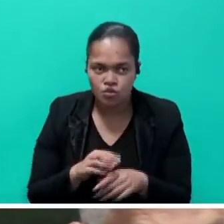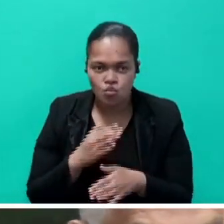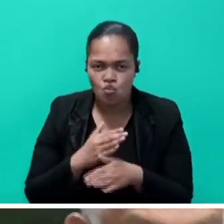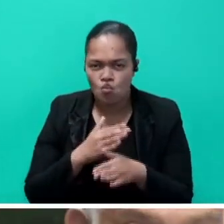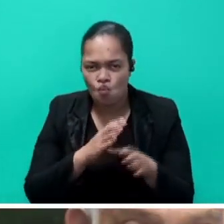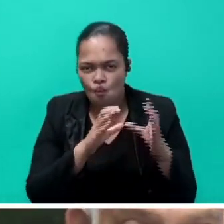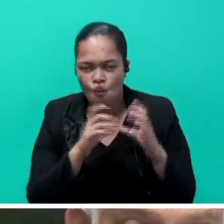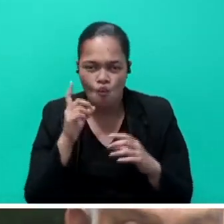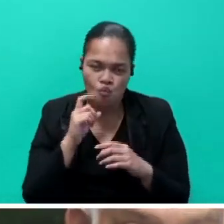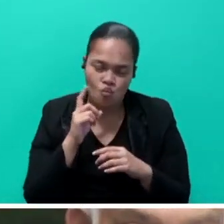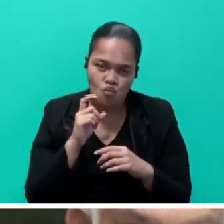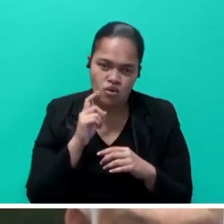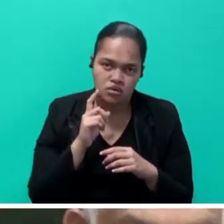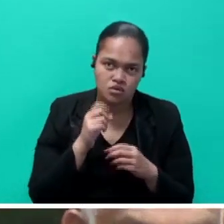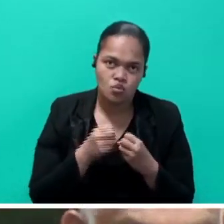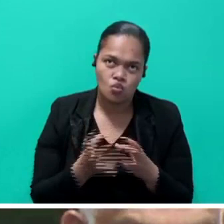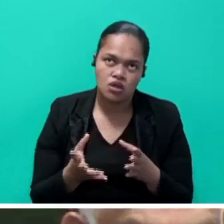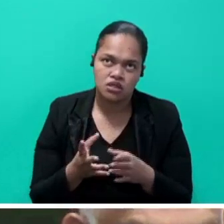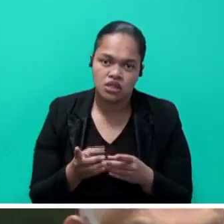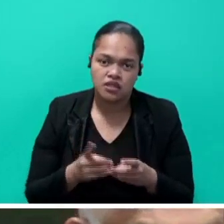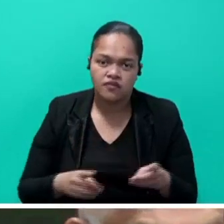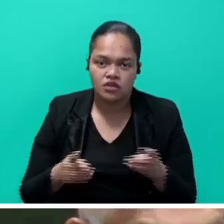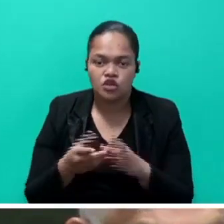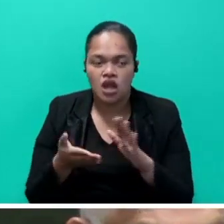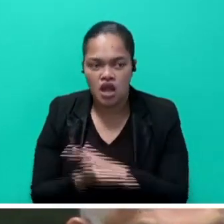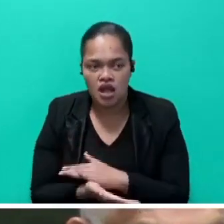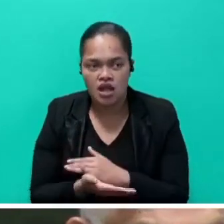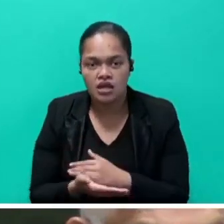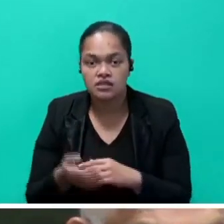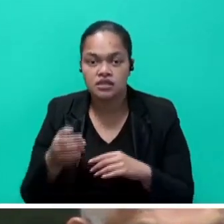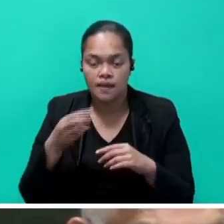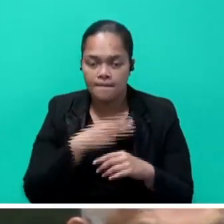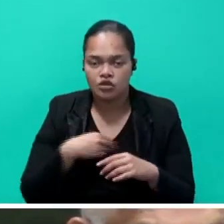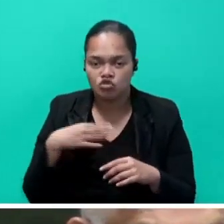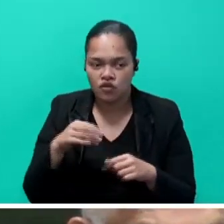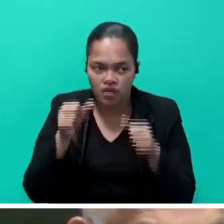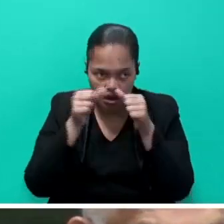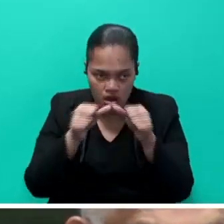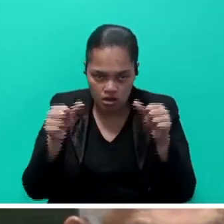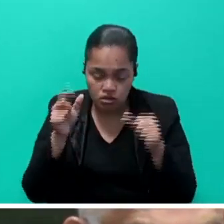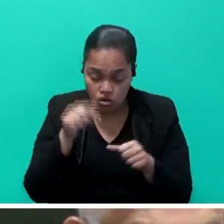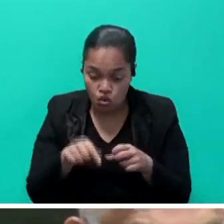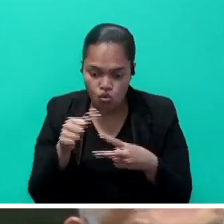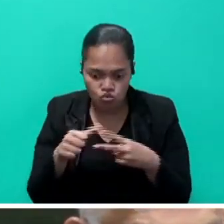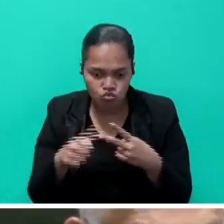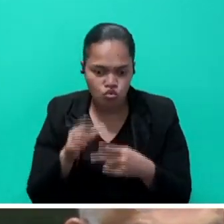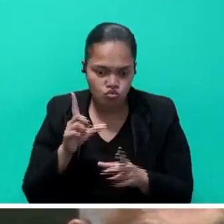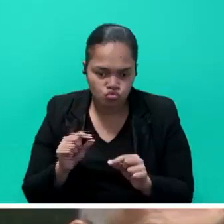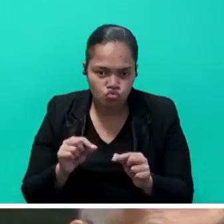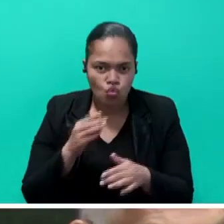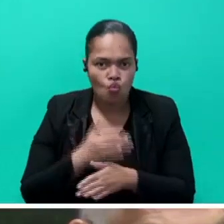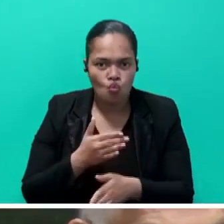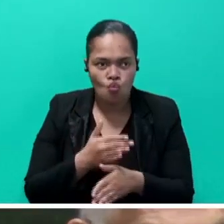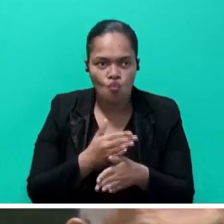the Waterways Division under the Ministry of Agriculture. This will also outline the scope of work to be covered